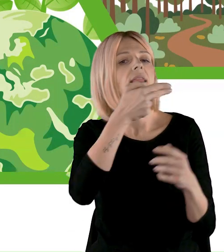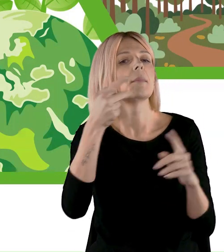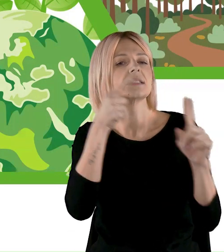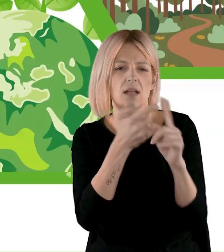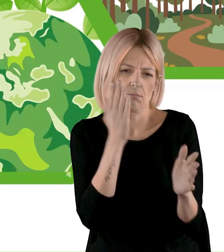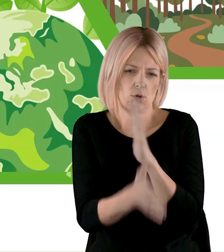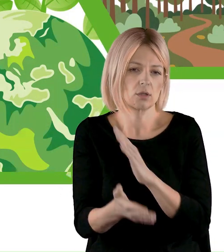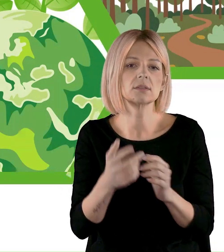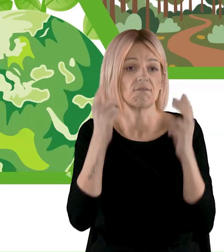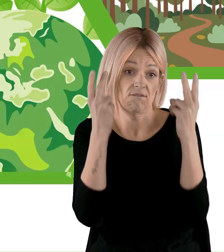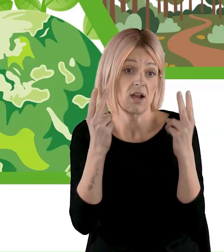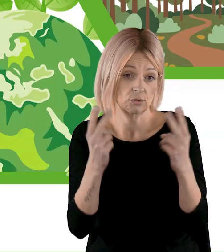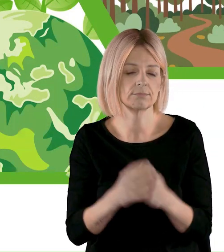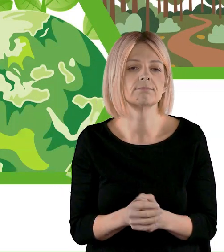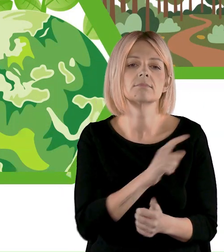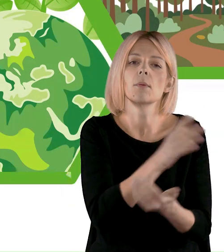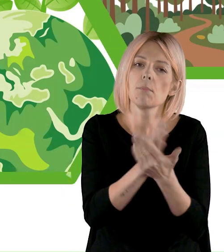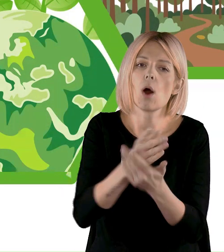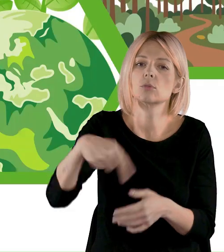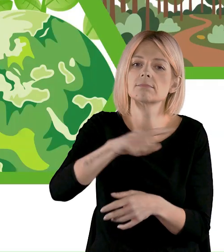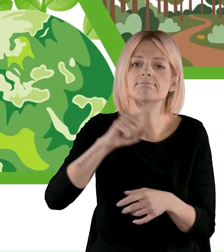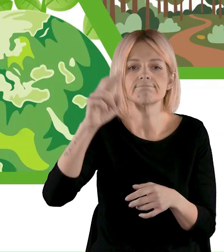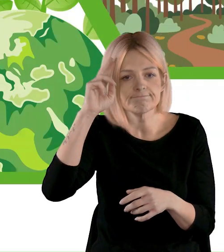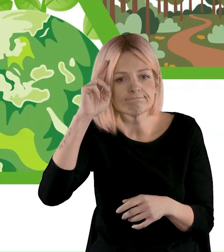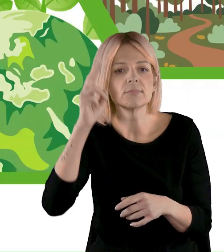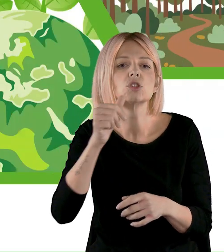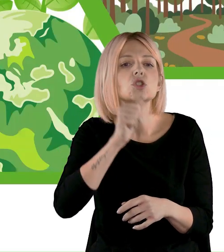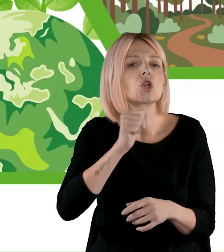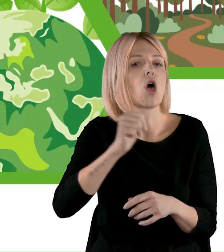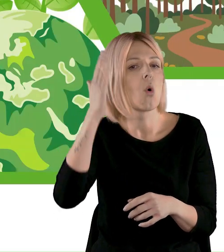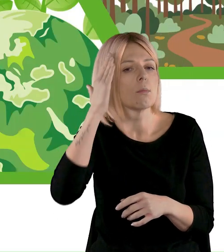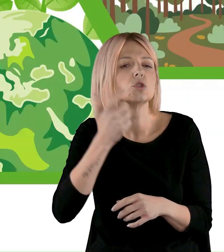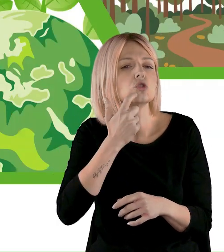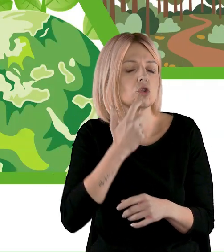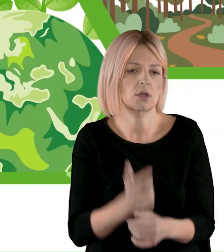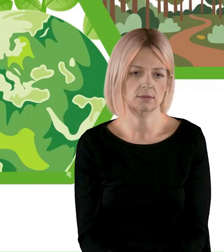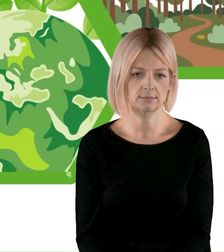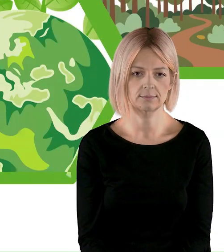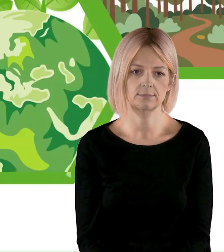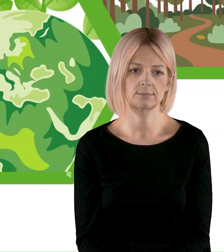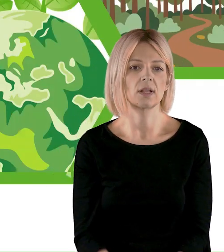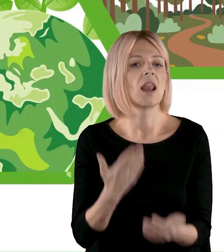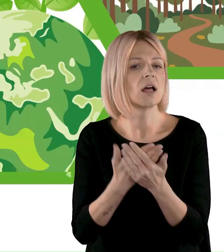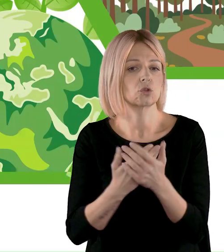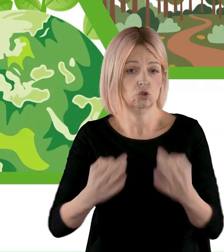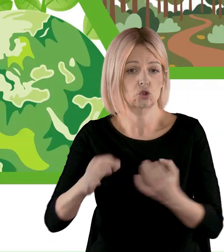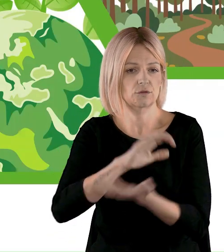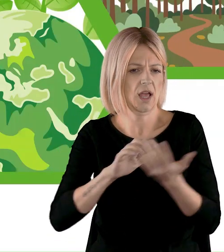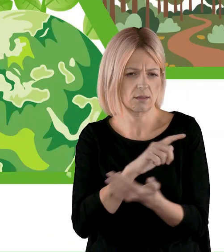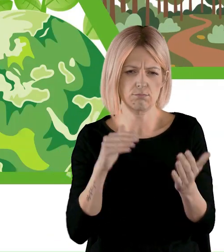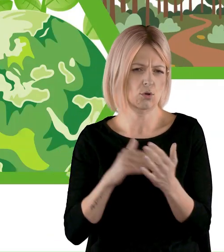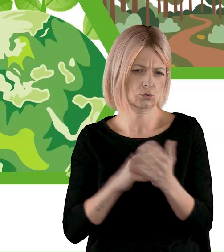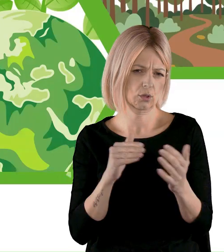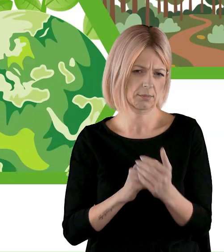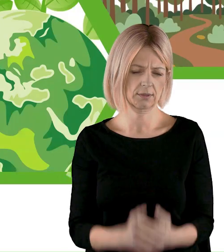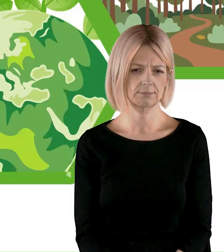learners understand what green skills are, why they are needed in today's world, and how they are connected to sustainability and employment.